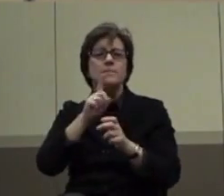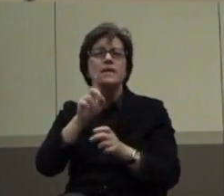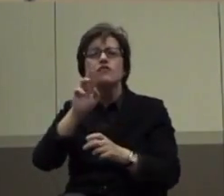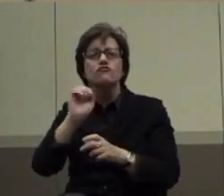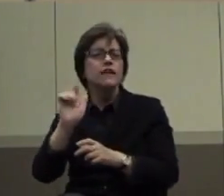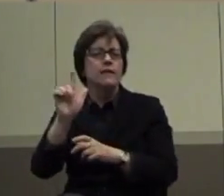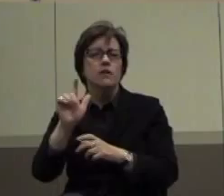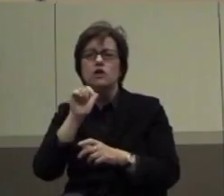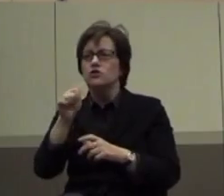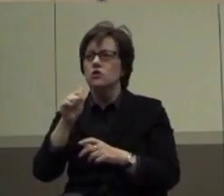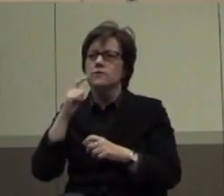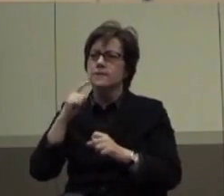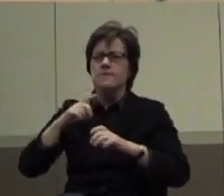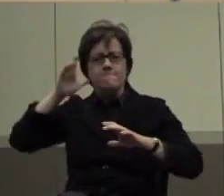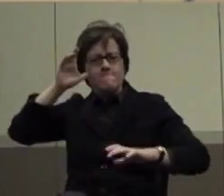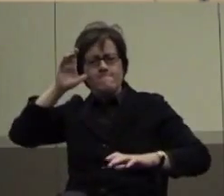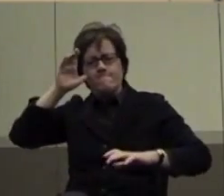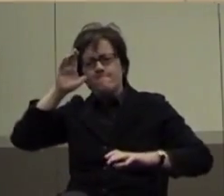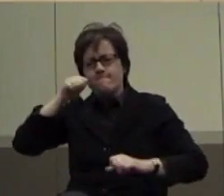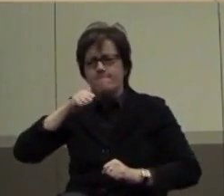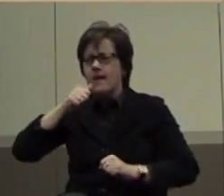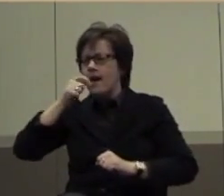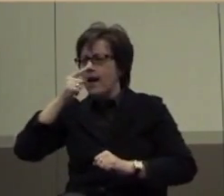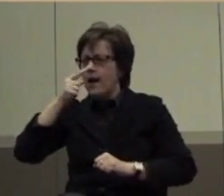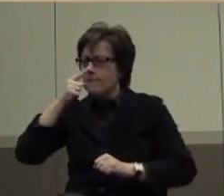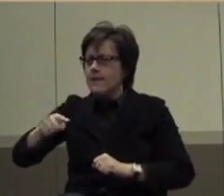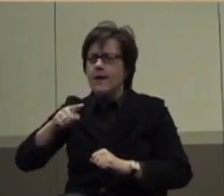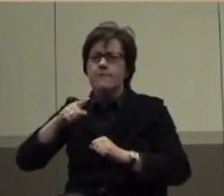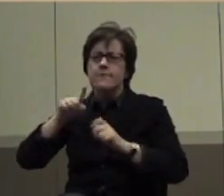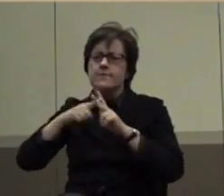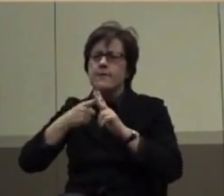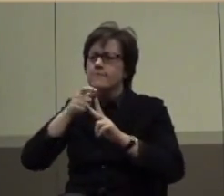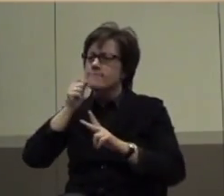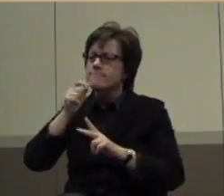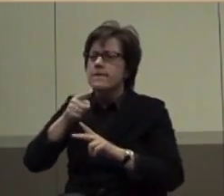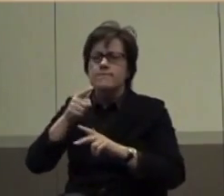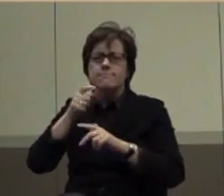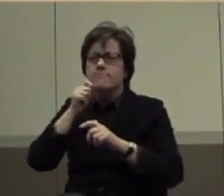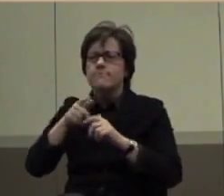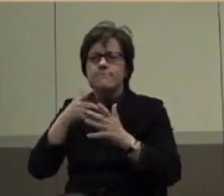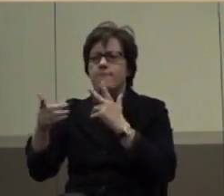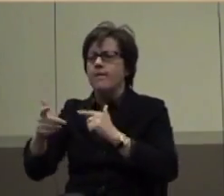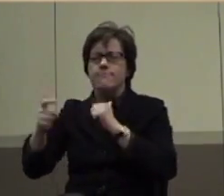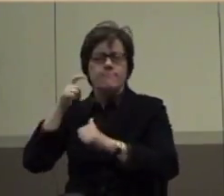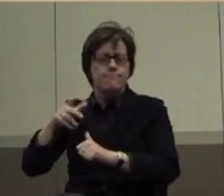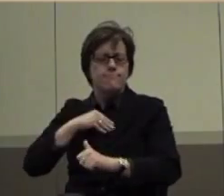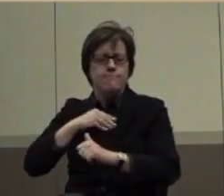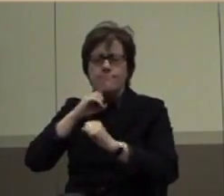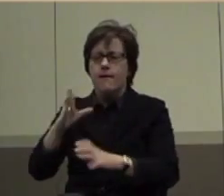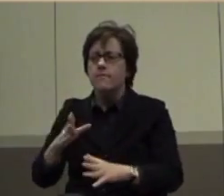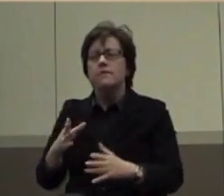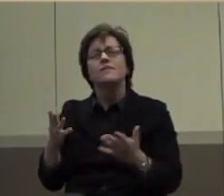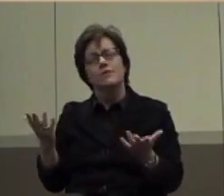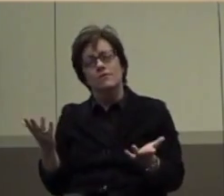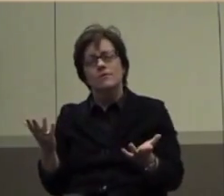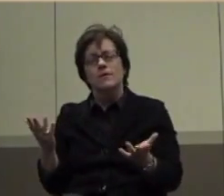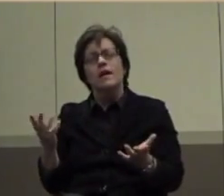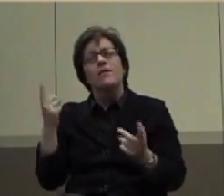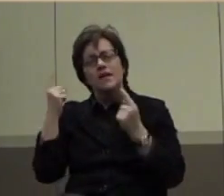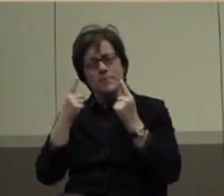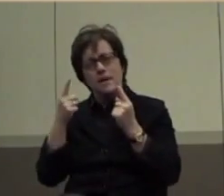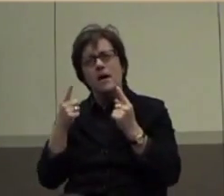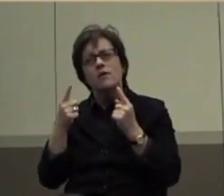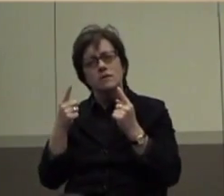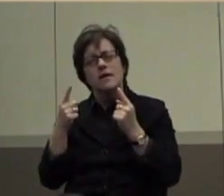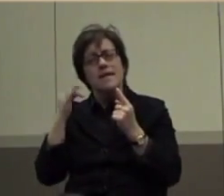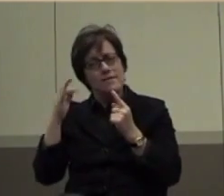God I'm going to dig my heels and I don't care if this person starts spitting gold coins. I'm not accepting anything. Think about, would you respond